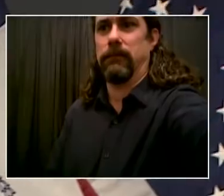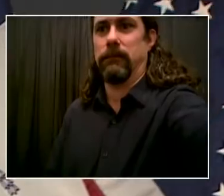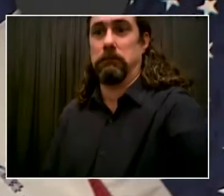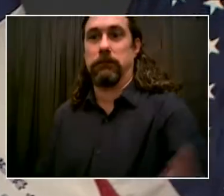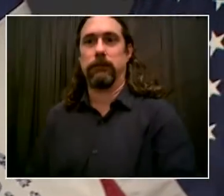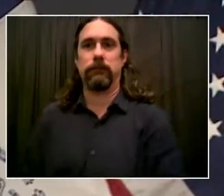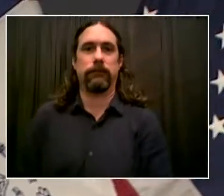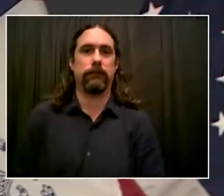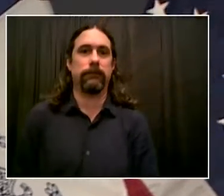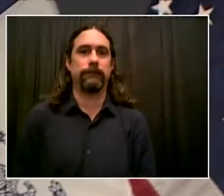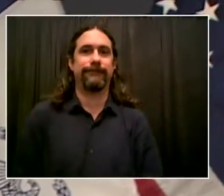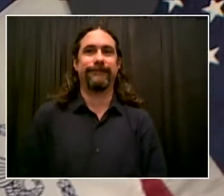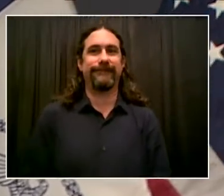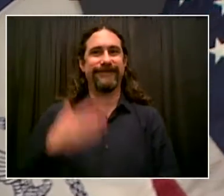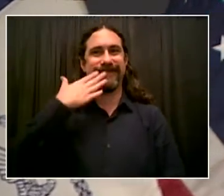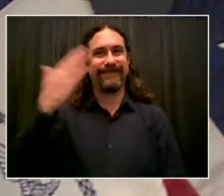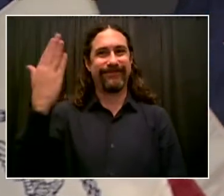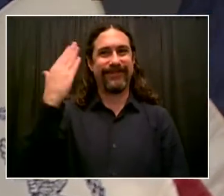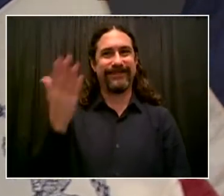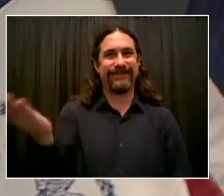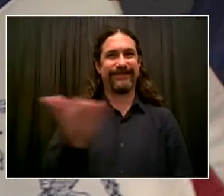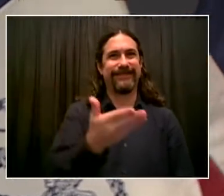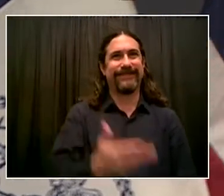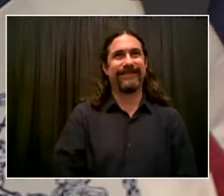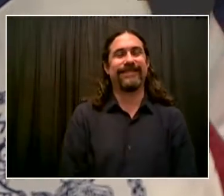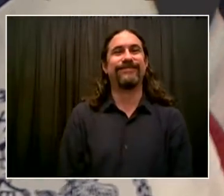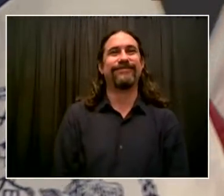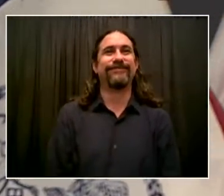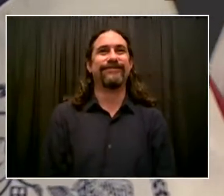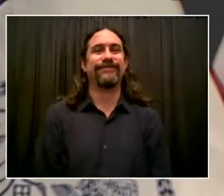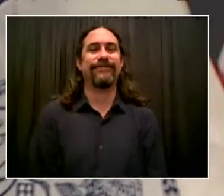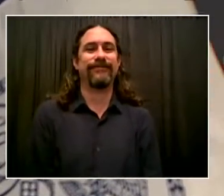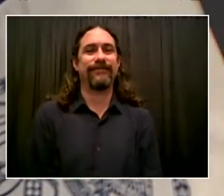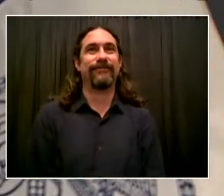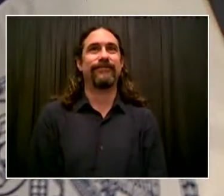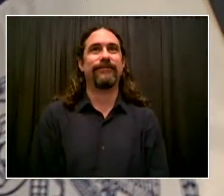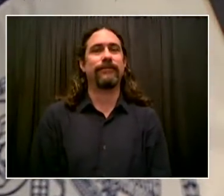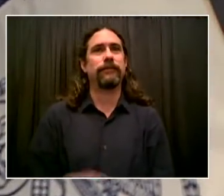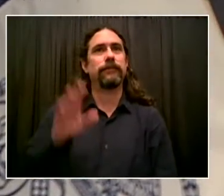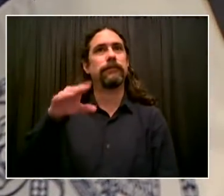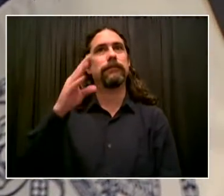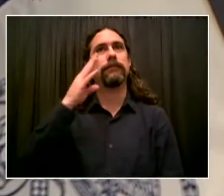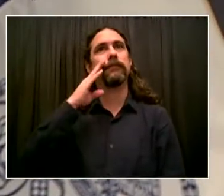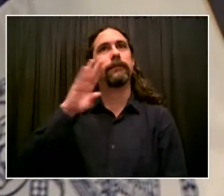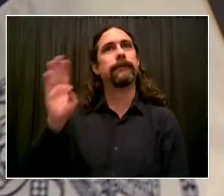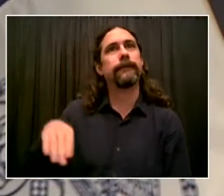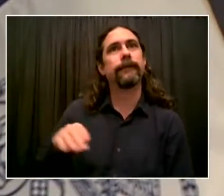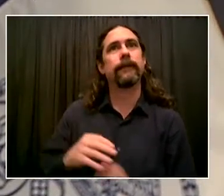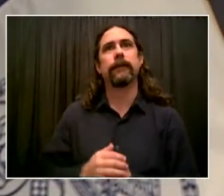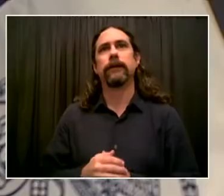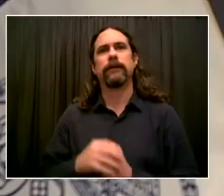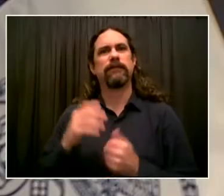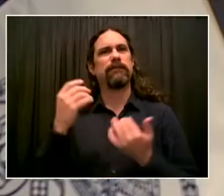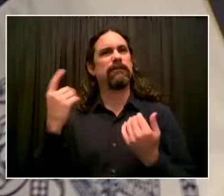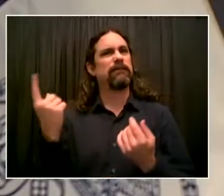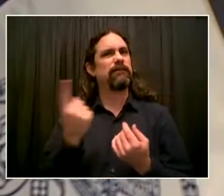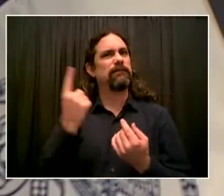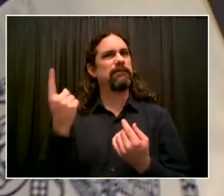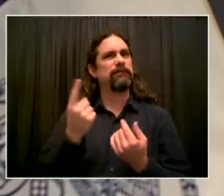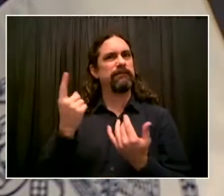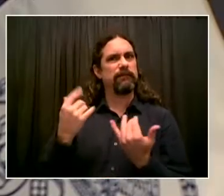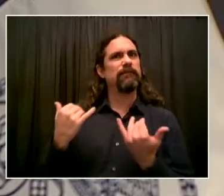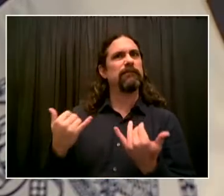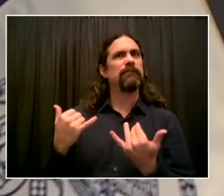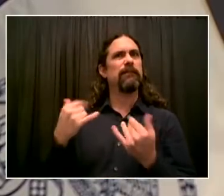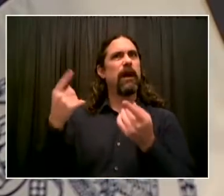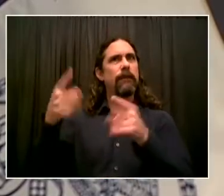Good morning, everybody. You know, a lot is happening that's building the future of this city. And when I talk about a recovery for